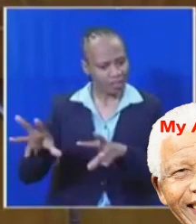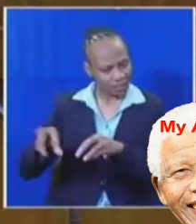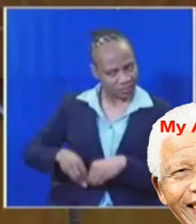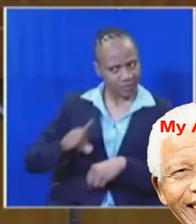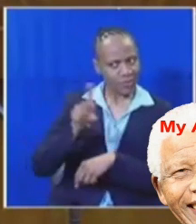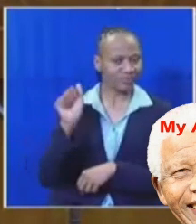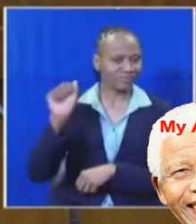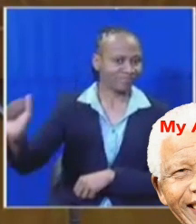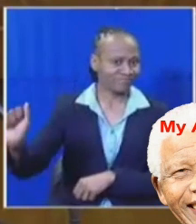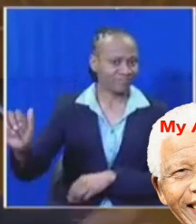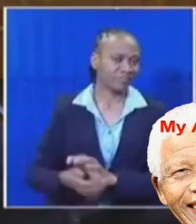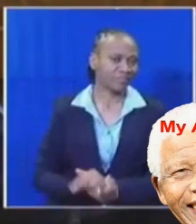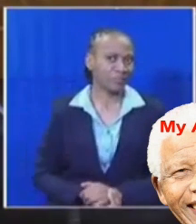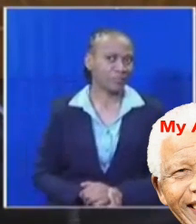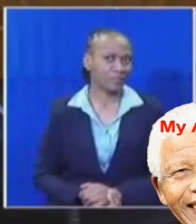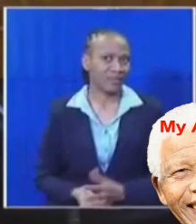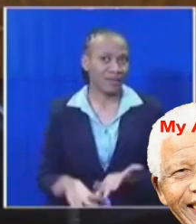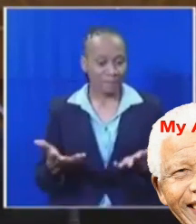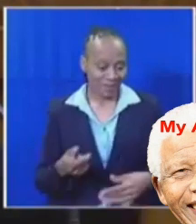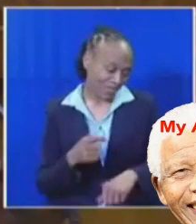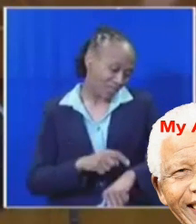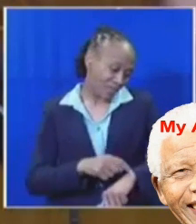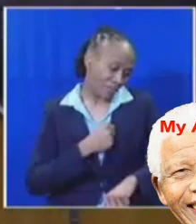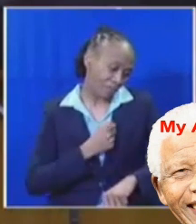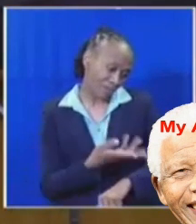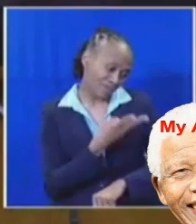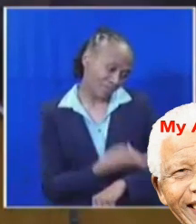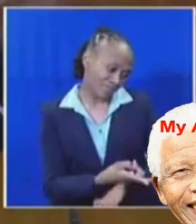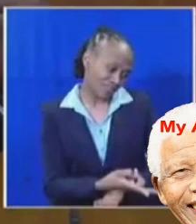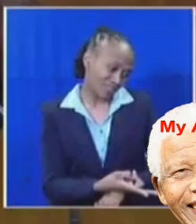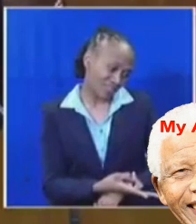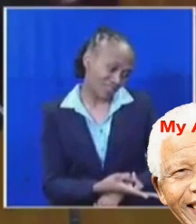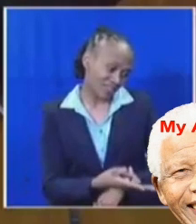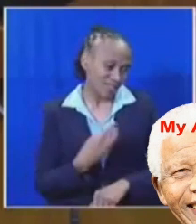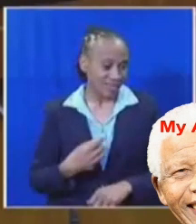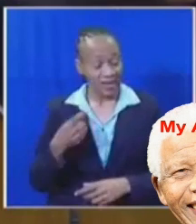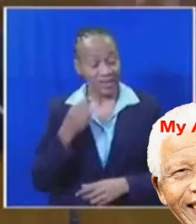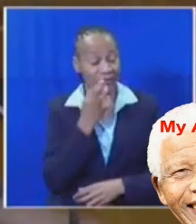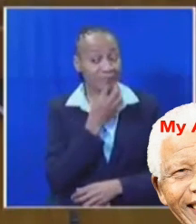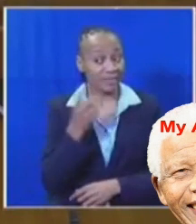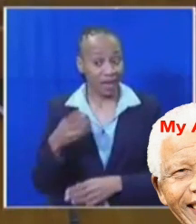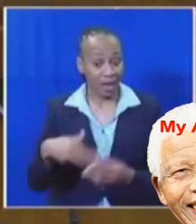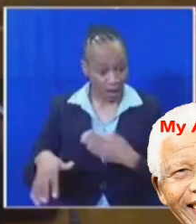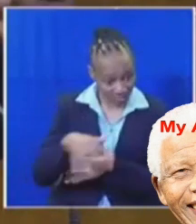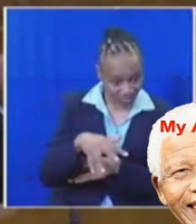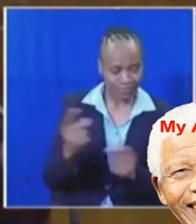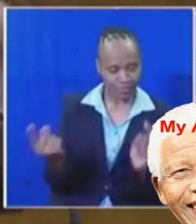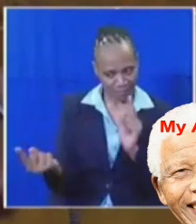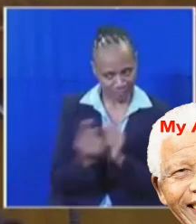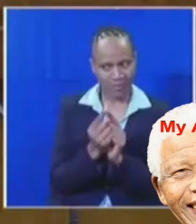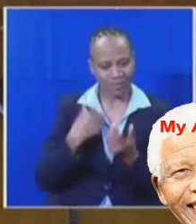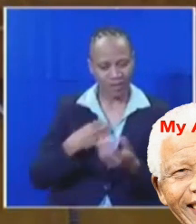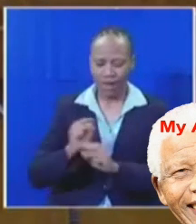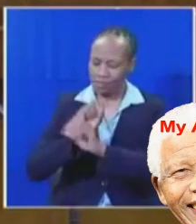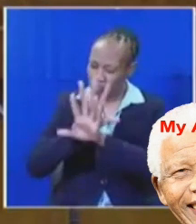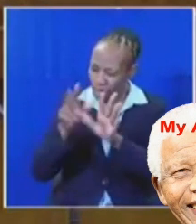question. But looking at my minutes here, I'm saying I'm inviting him outside so that I can give a comprehensive